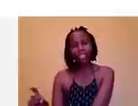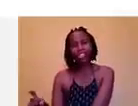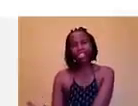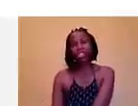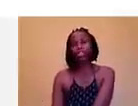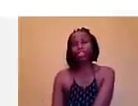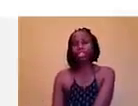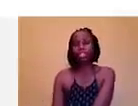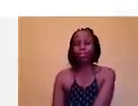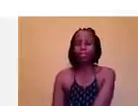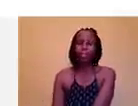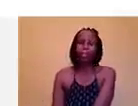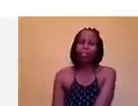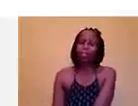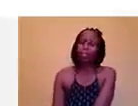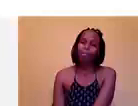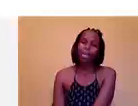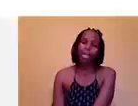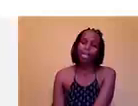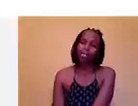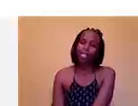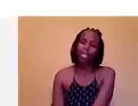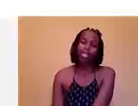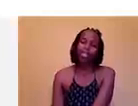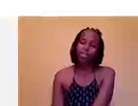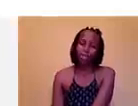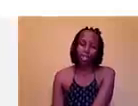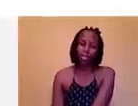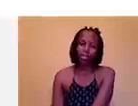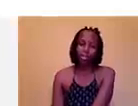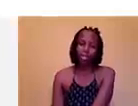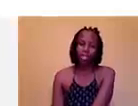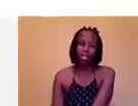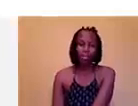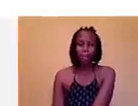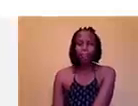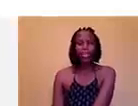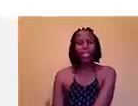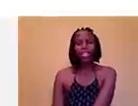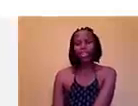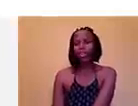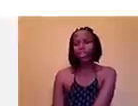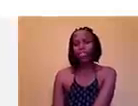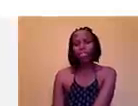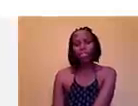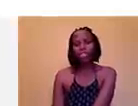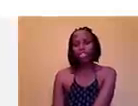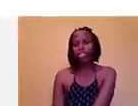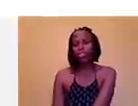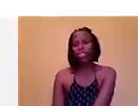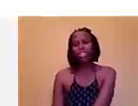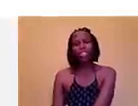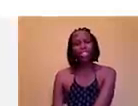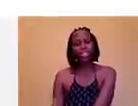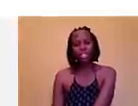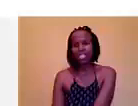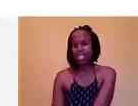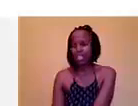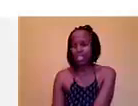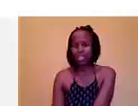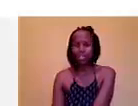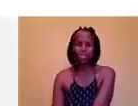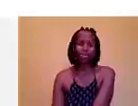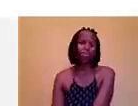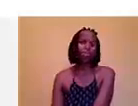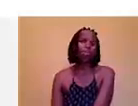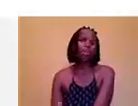throughout your study journey at Unisa. Remember, I keep saying this is really important. It has all the information that you need: